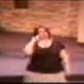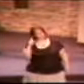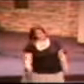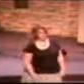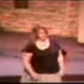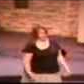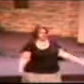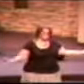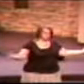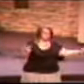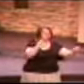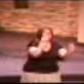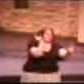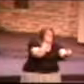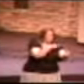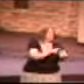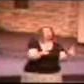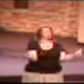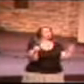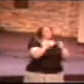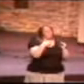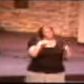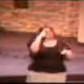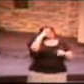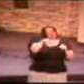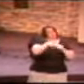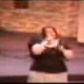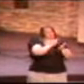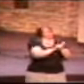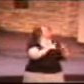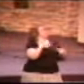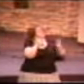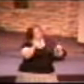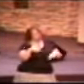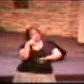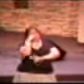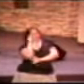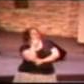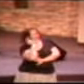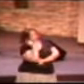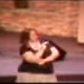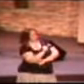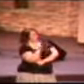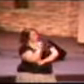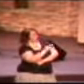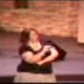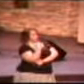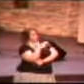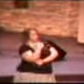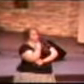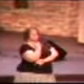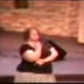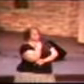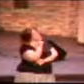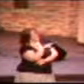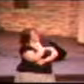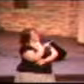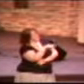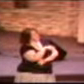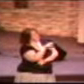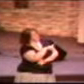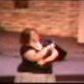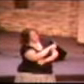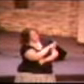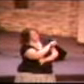It really makes no sense. But the more I thought about this passenger, and the more I watched him with my own eyes make his way